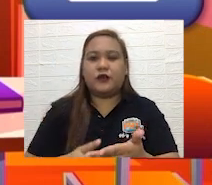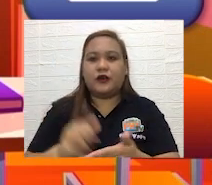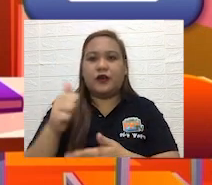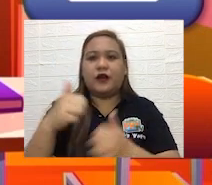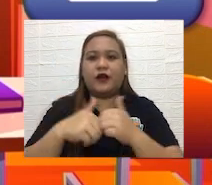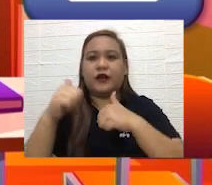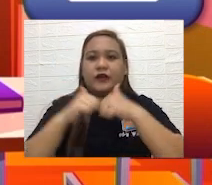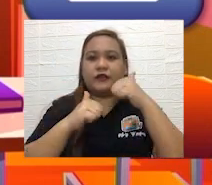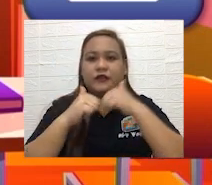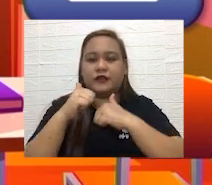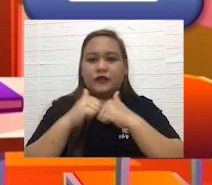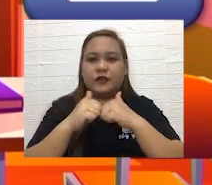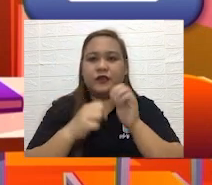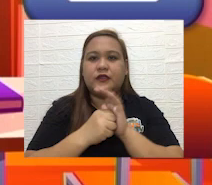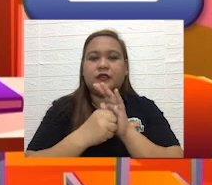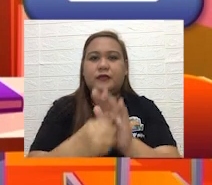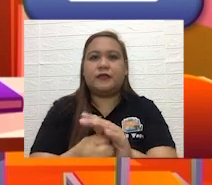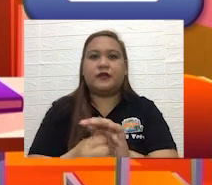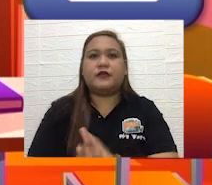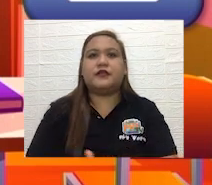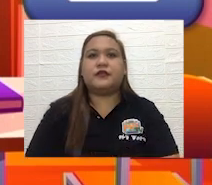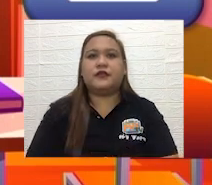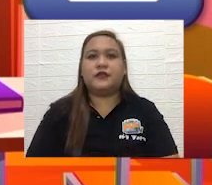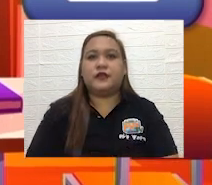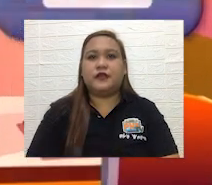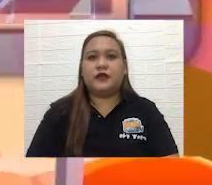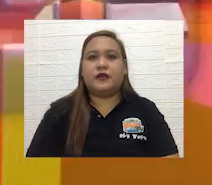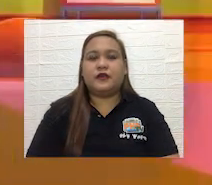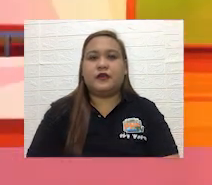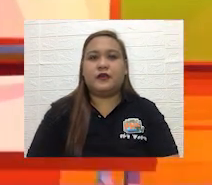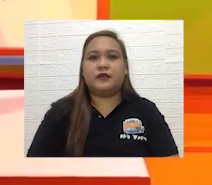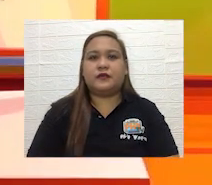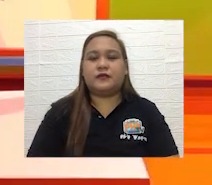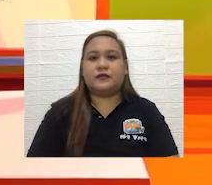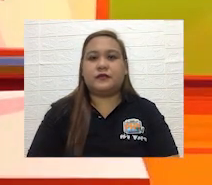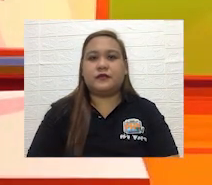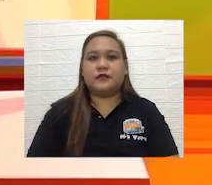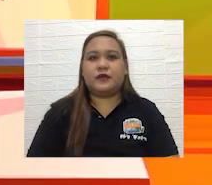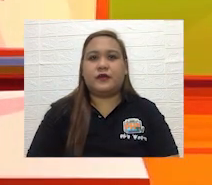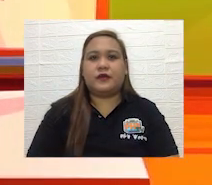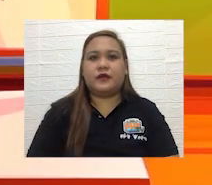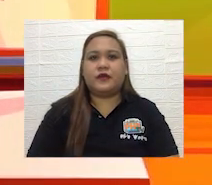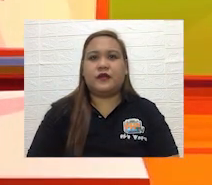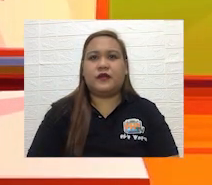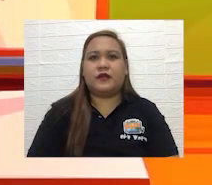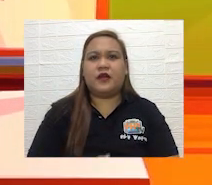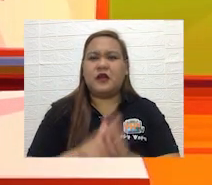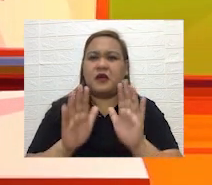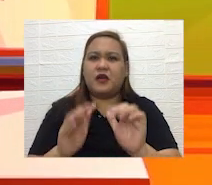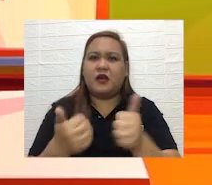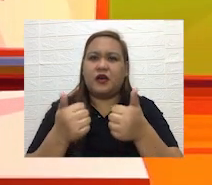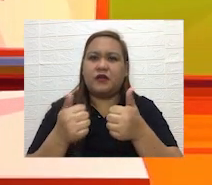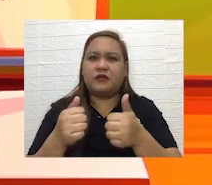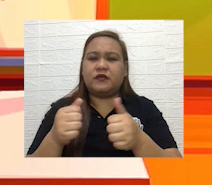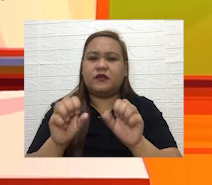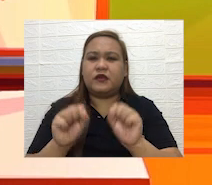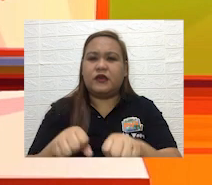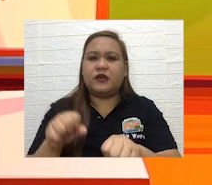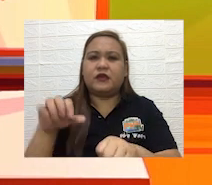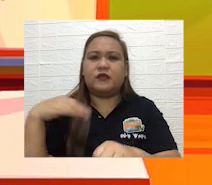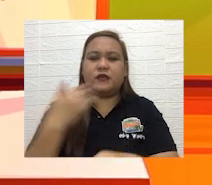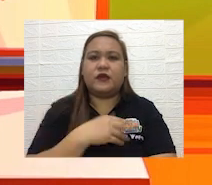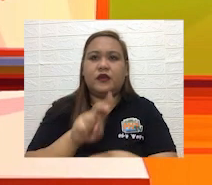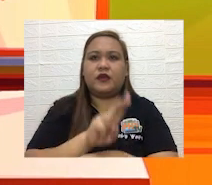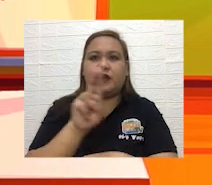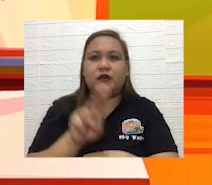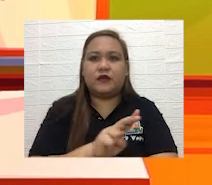architectural symbols, both manually and in AutoCAD. As a parting session, let us find out how we can use